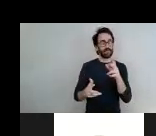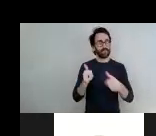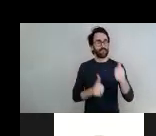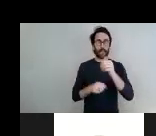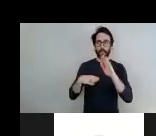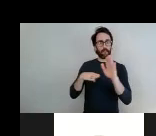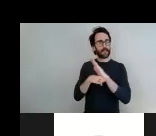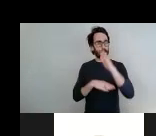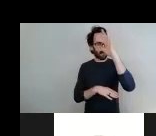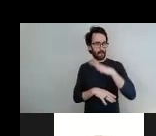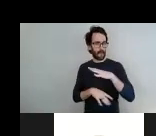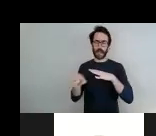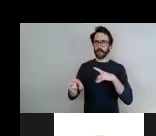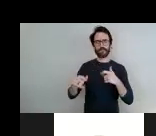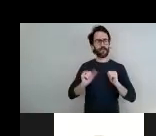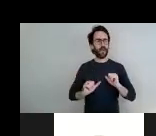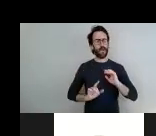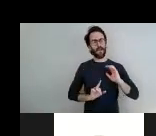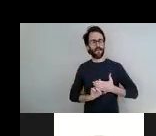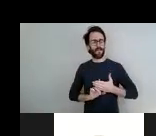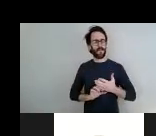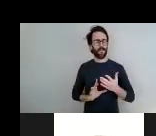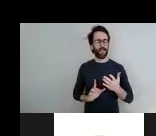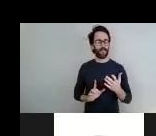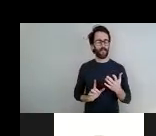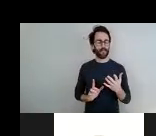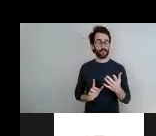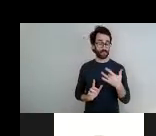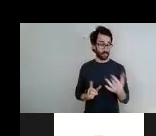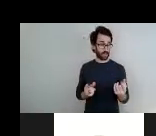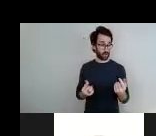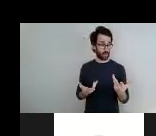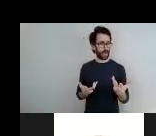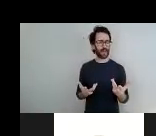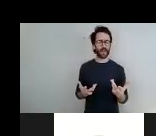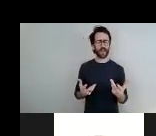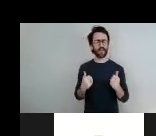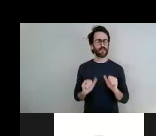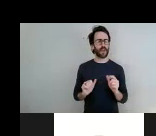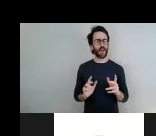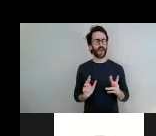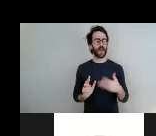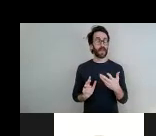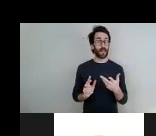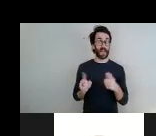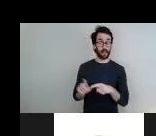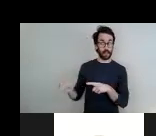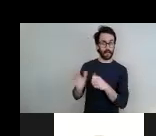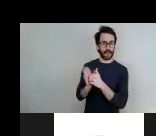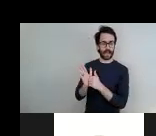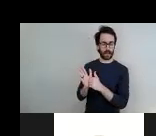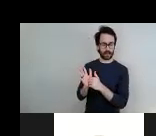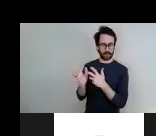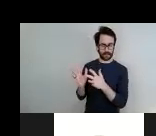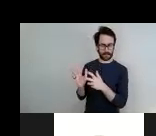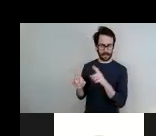businessman, and they normally, what they do is they, for whatever reason, their accounts have been frozen, and they eventually